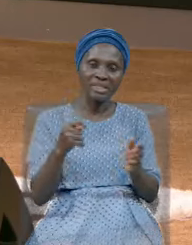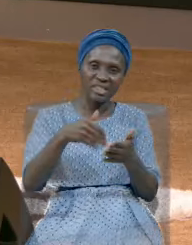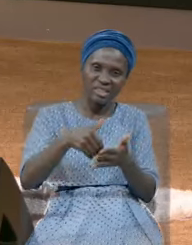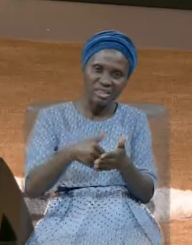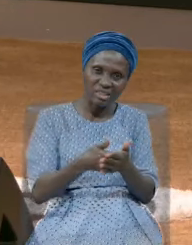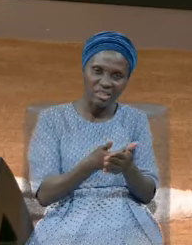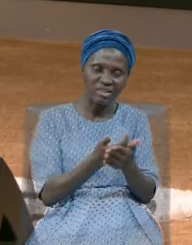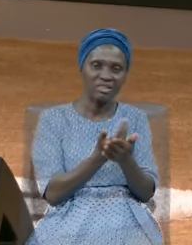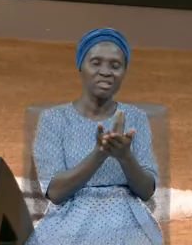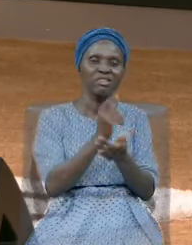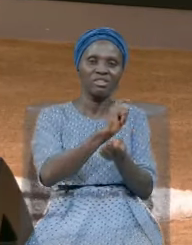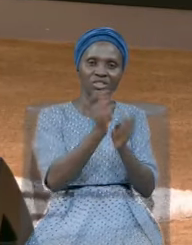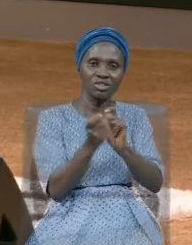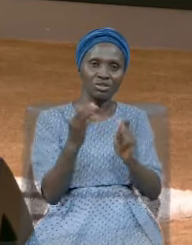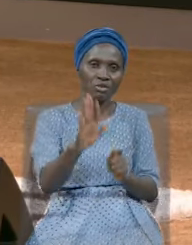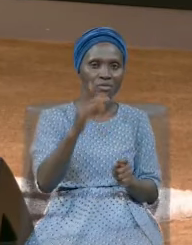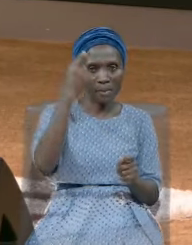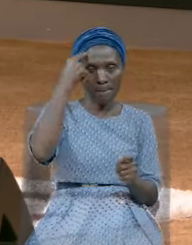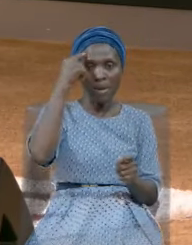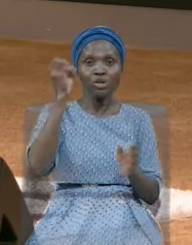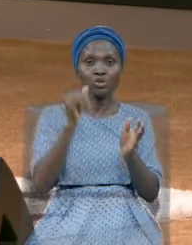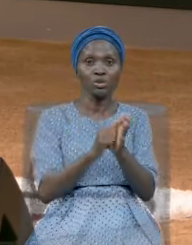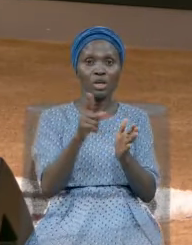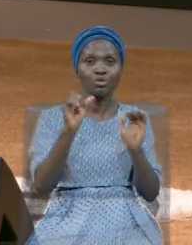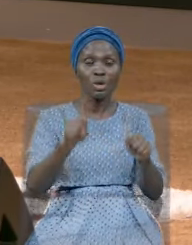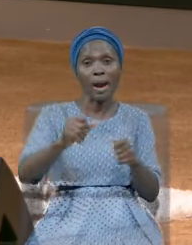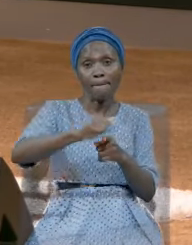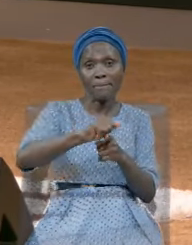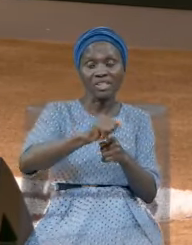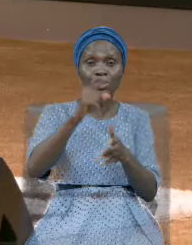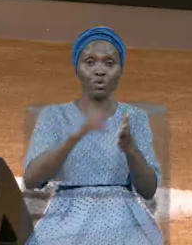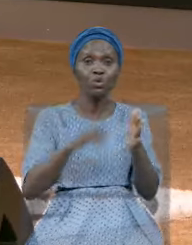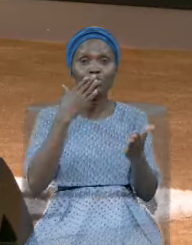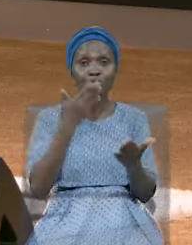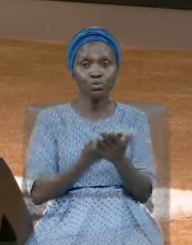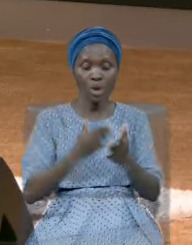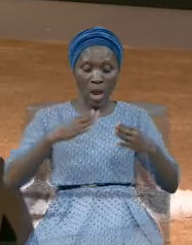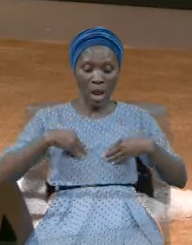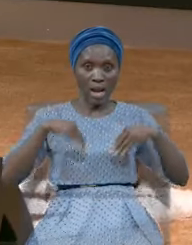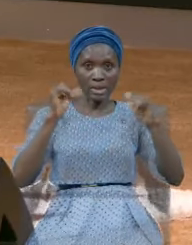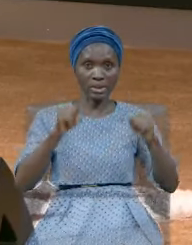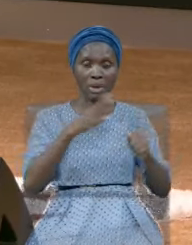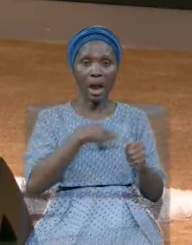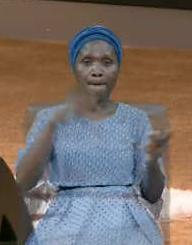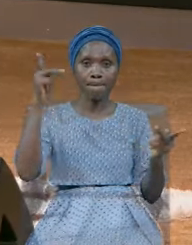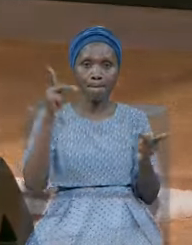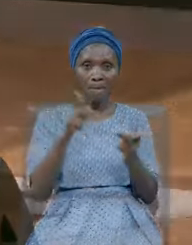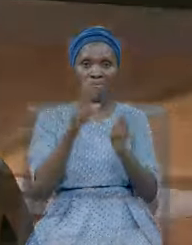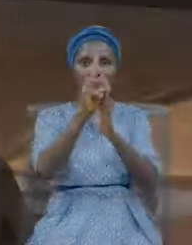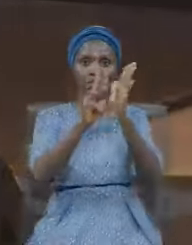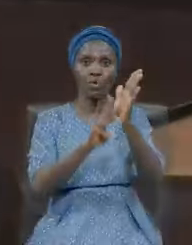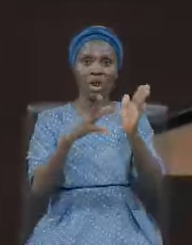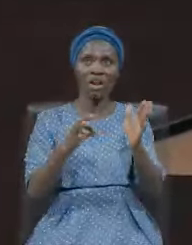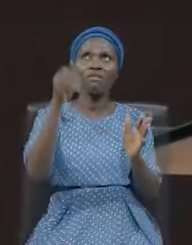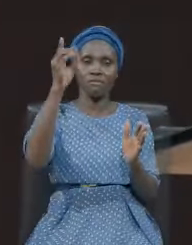prove what is that good and acceptable and perfect will of God. It